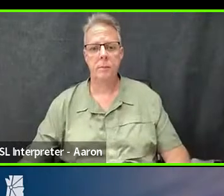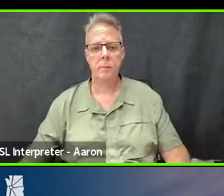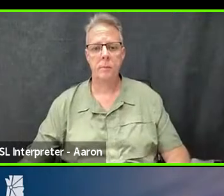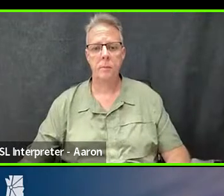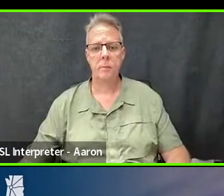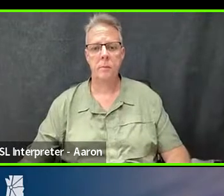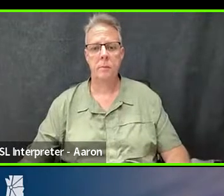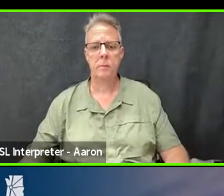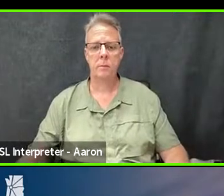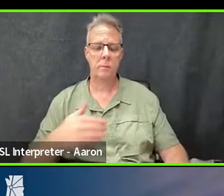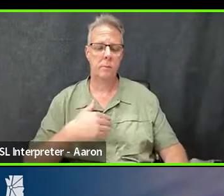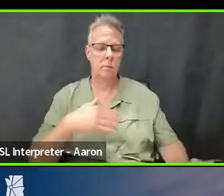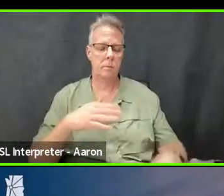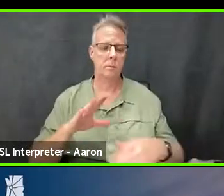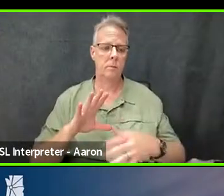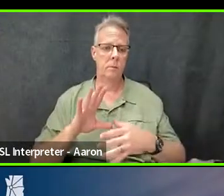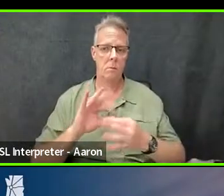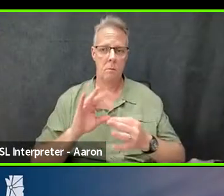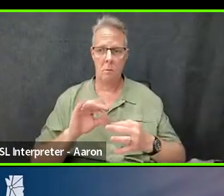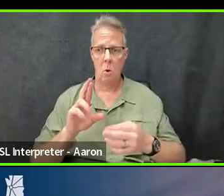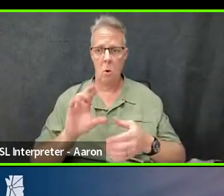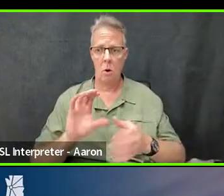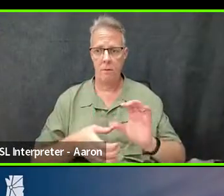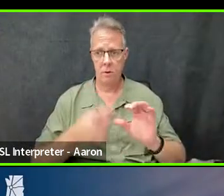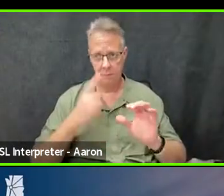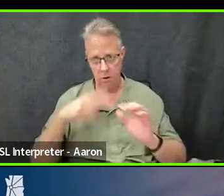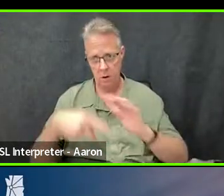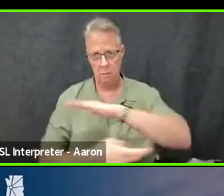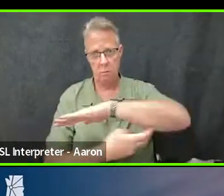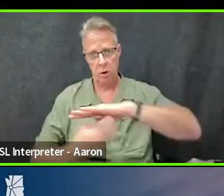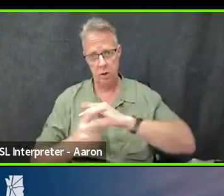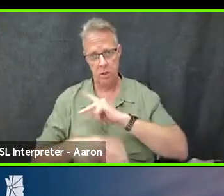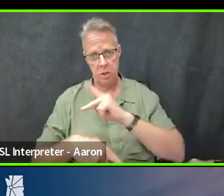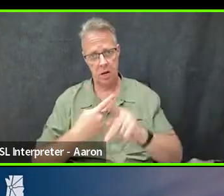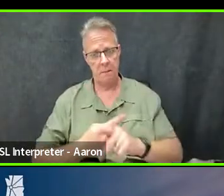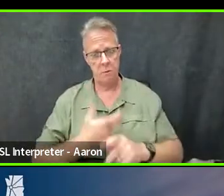desires on bridge type, we're certainly welcome to hear any of those as well.